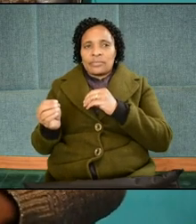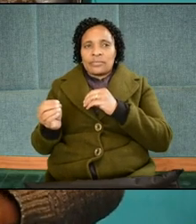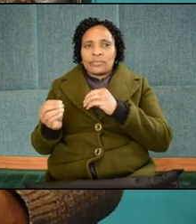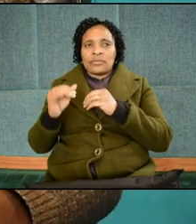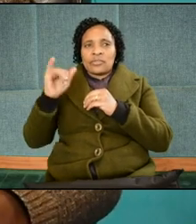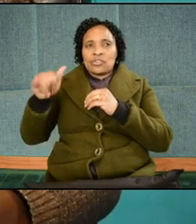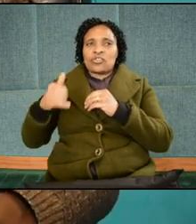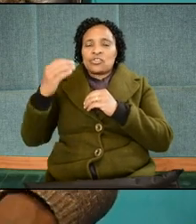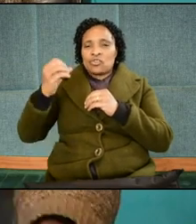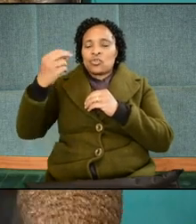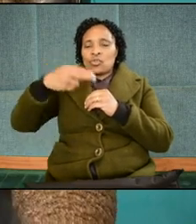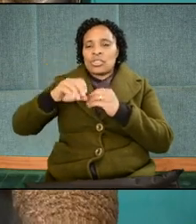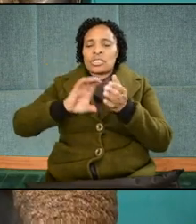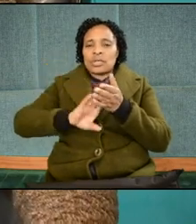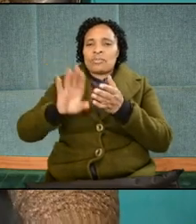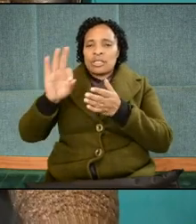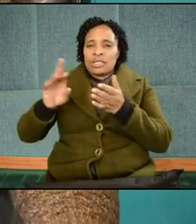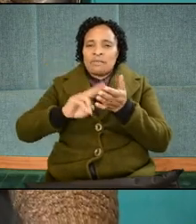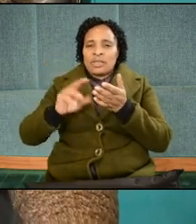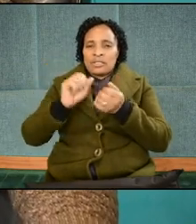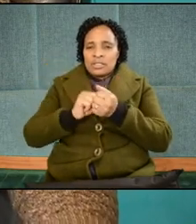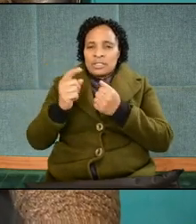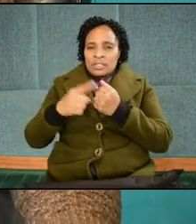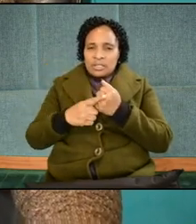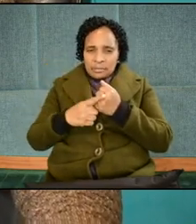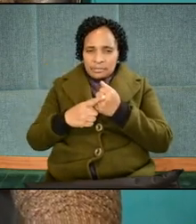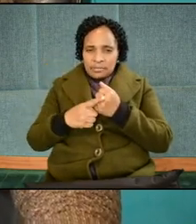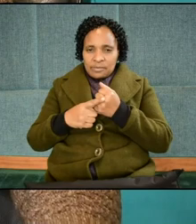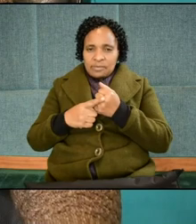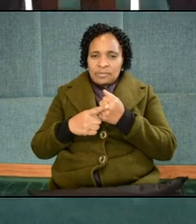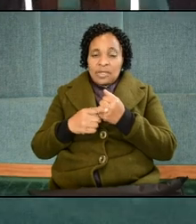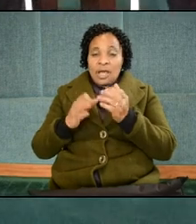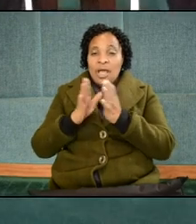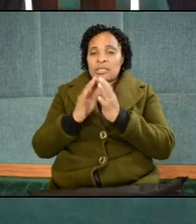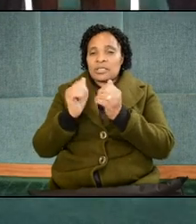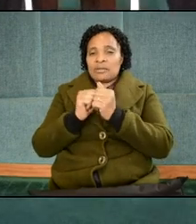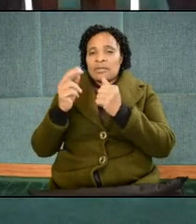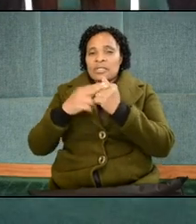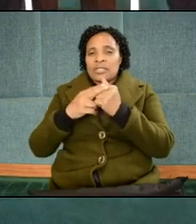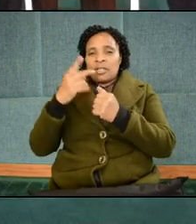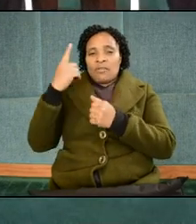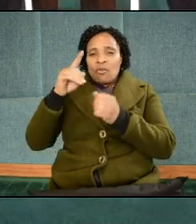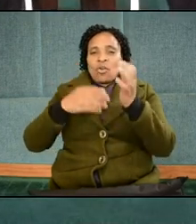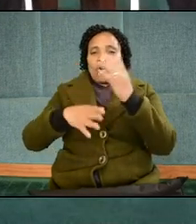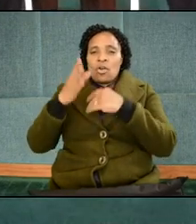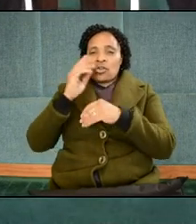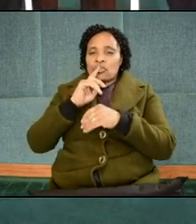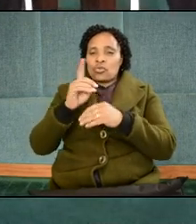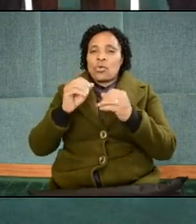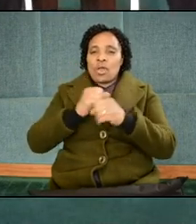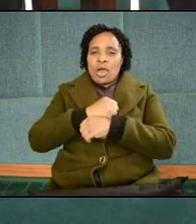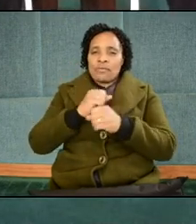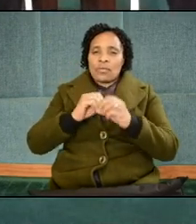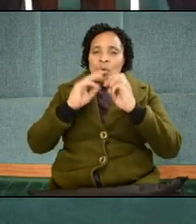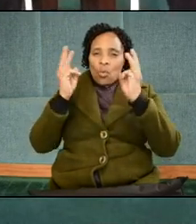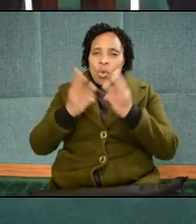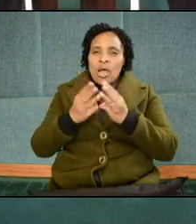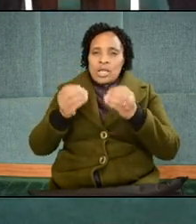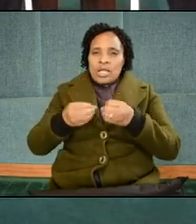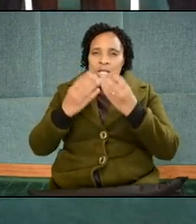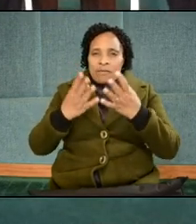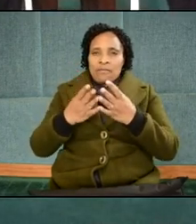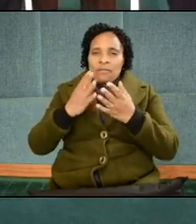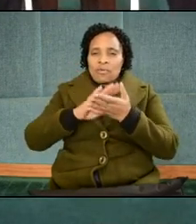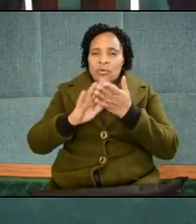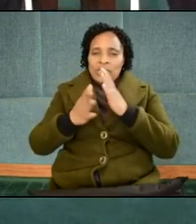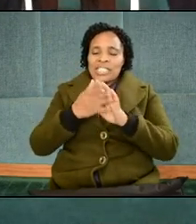John 3:16. This is a very common verse. John 3:16 and 17. "For God so loved the world that he gave his only begotten Son,